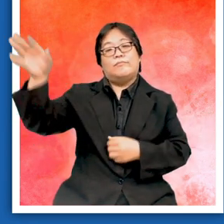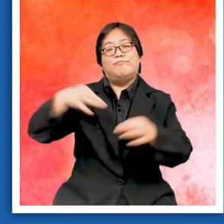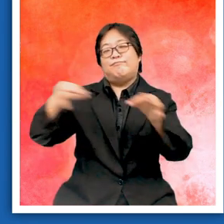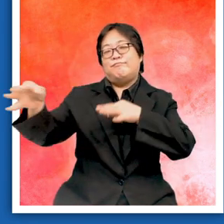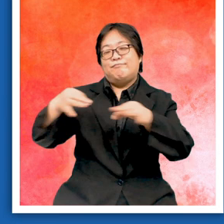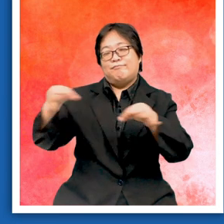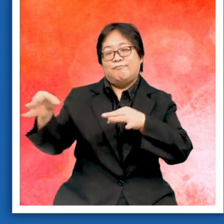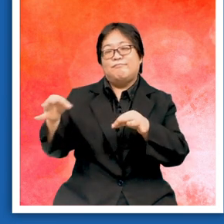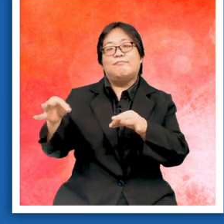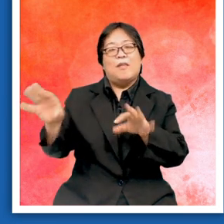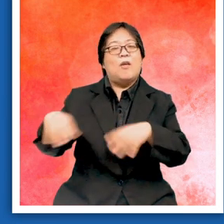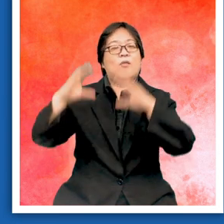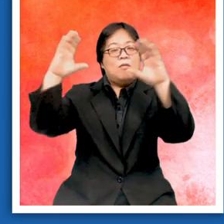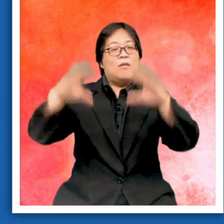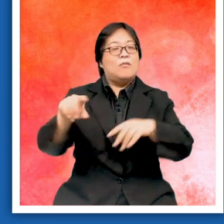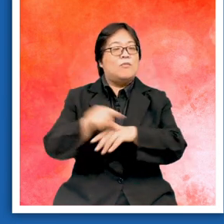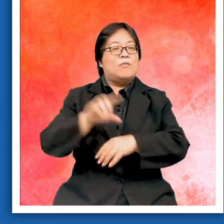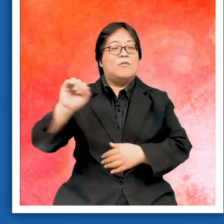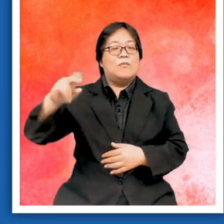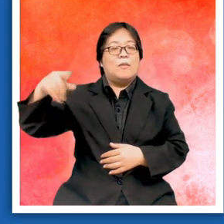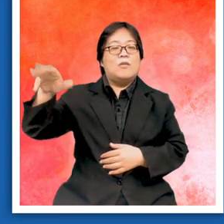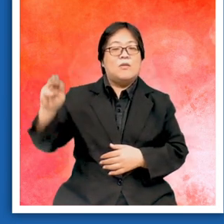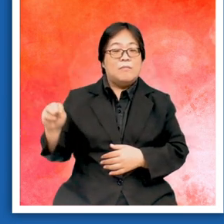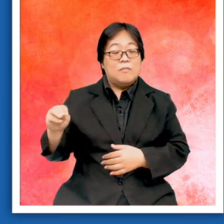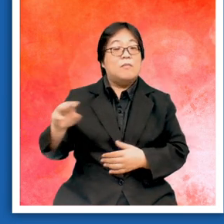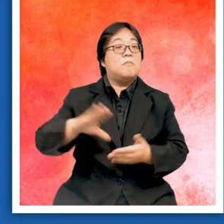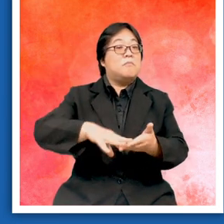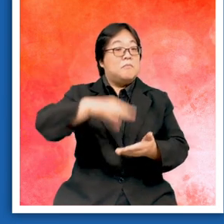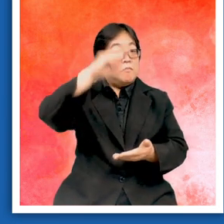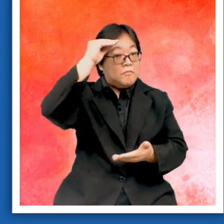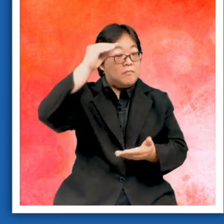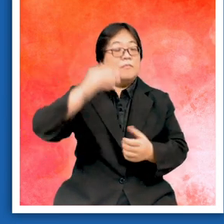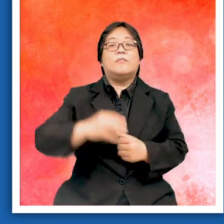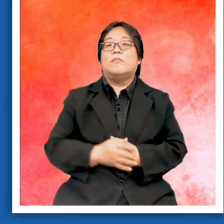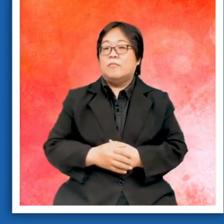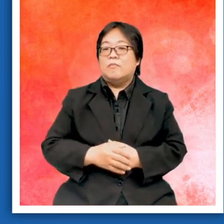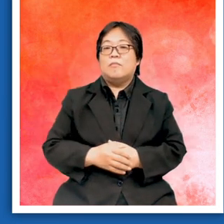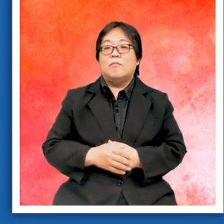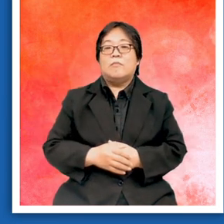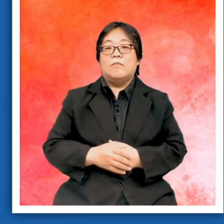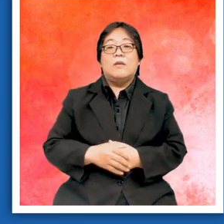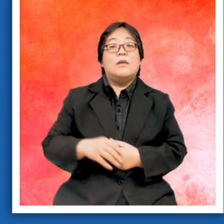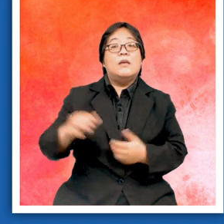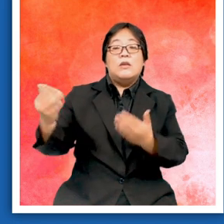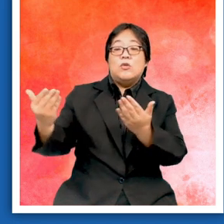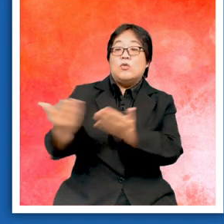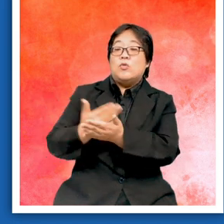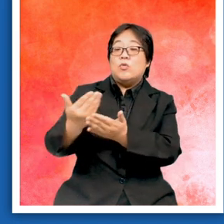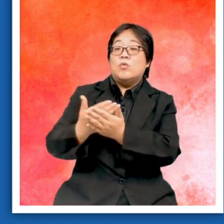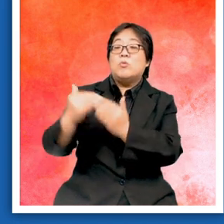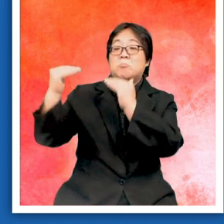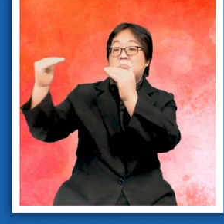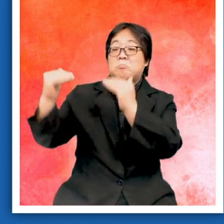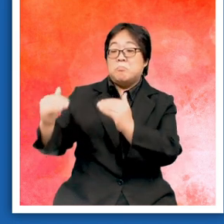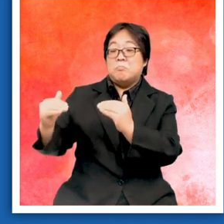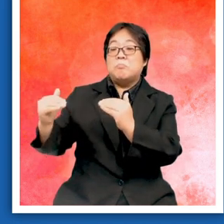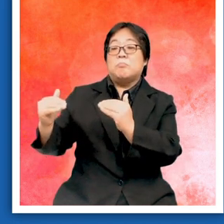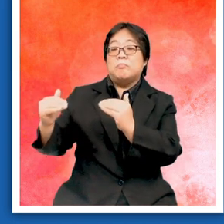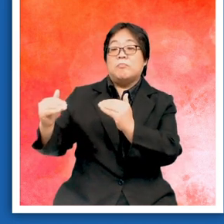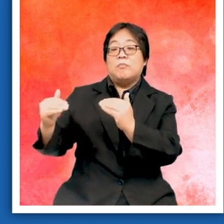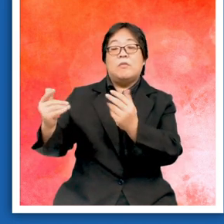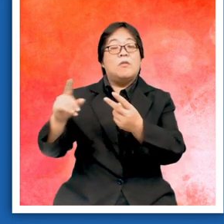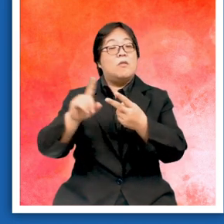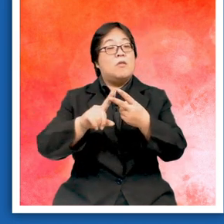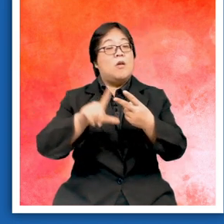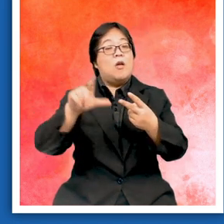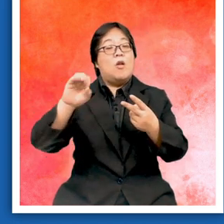speaking to you about using Spectrum for learning, the university's new e-proctoring application, Responders Lockdown